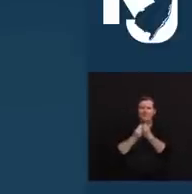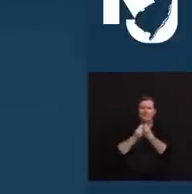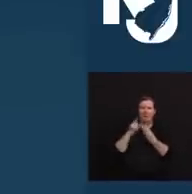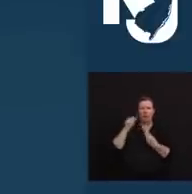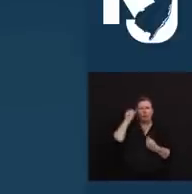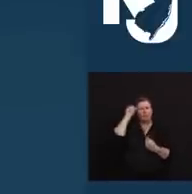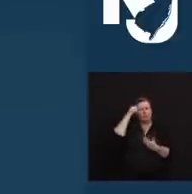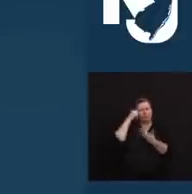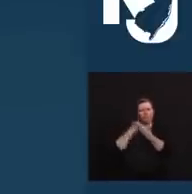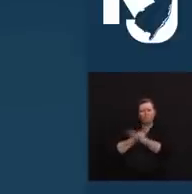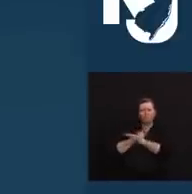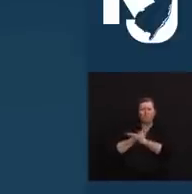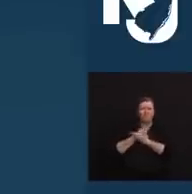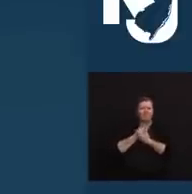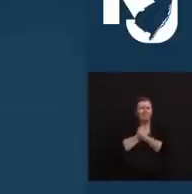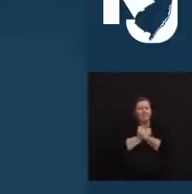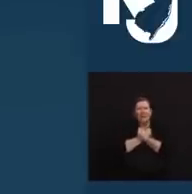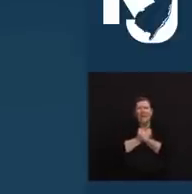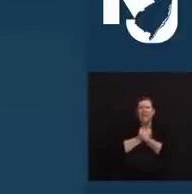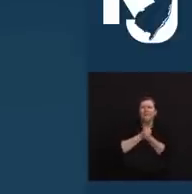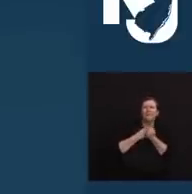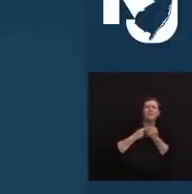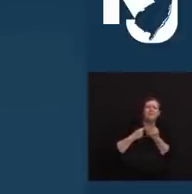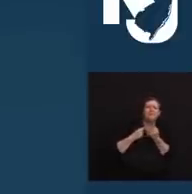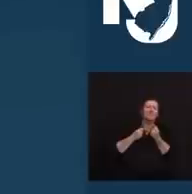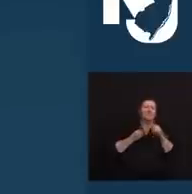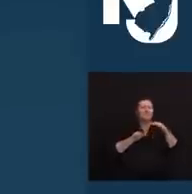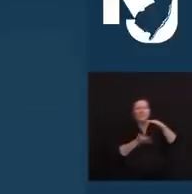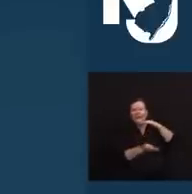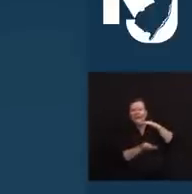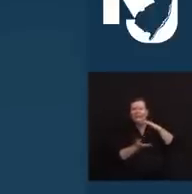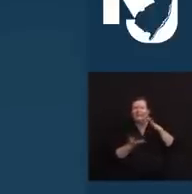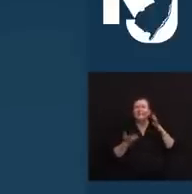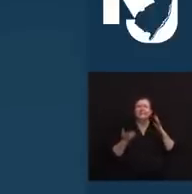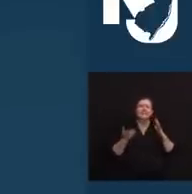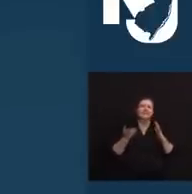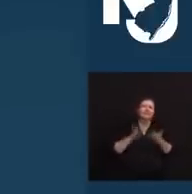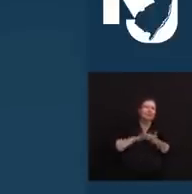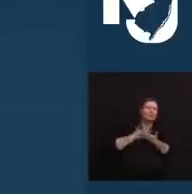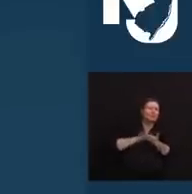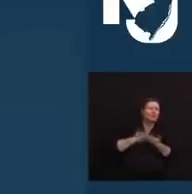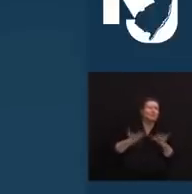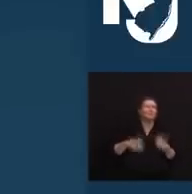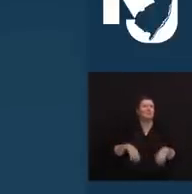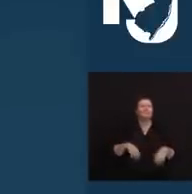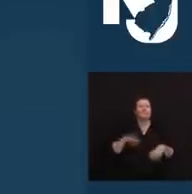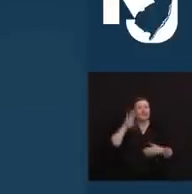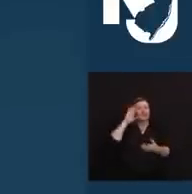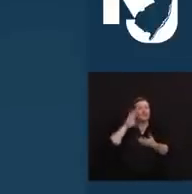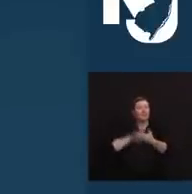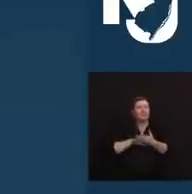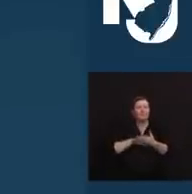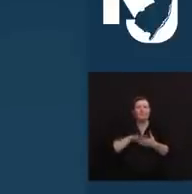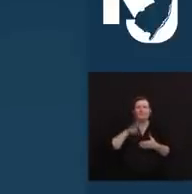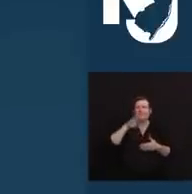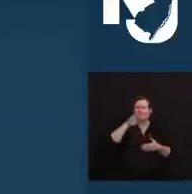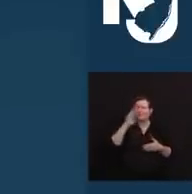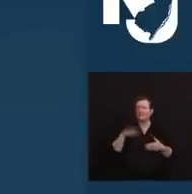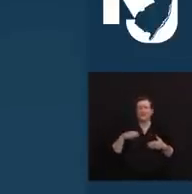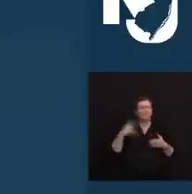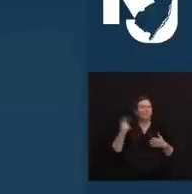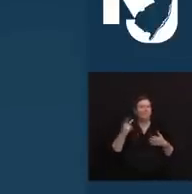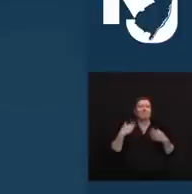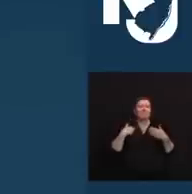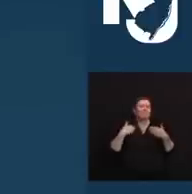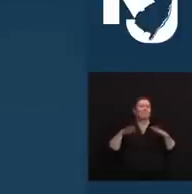being a storyteller in a class by herself. Laura and her late husband, William, never had children of their own, but she found enjoyment